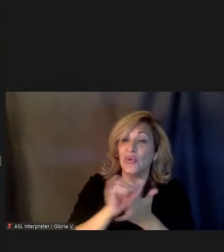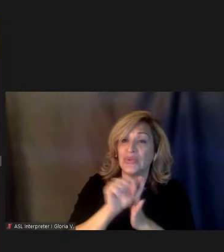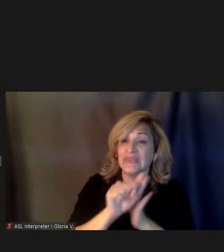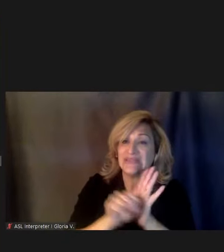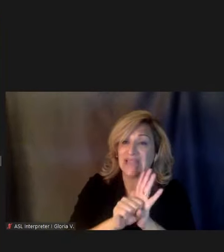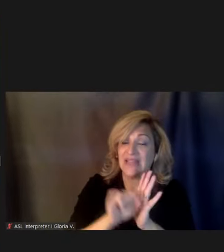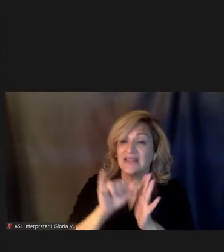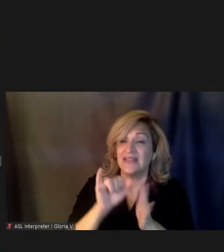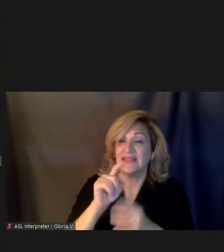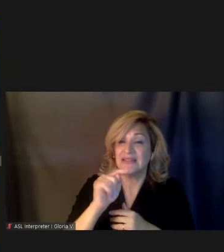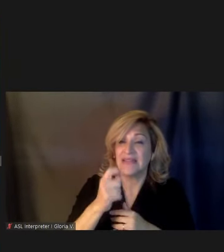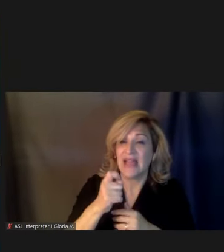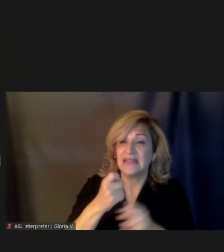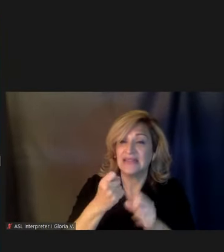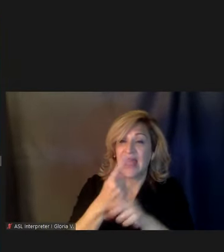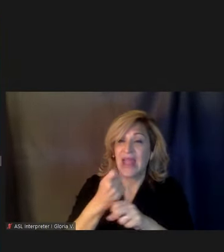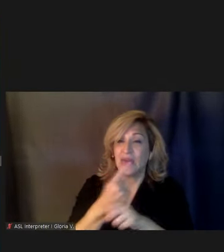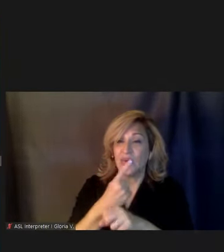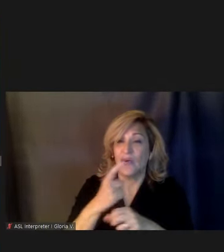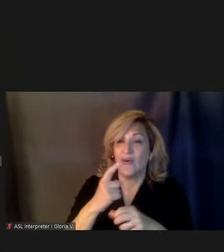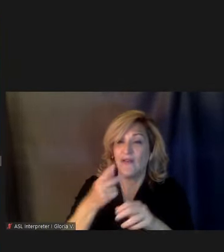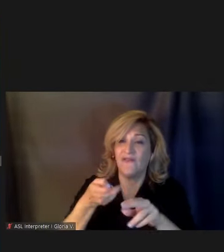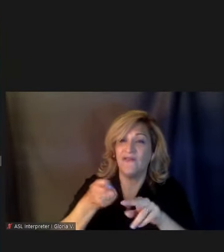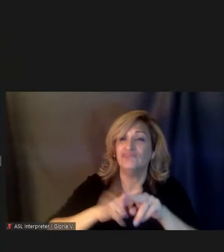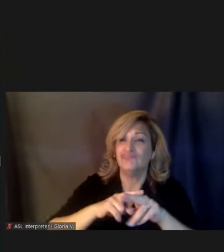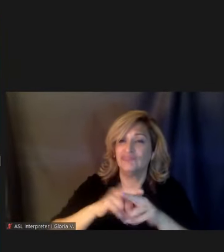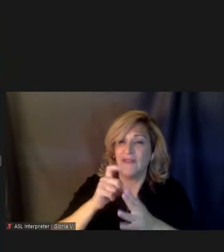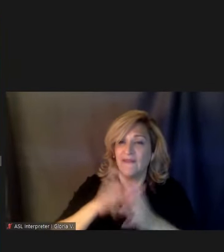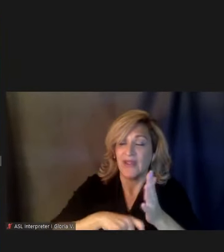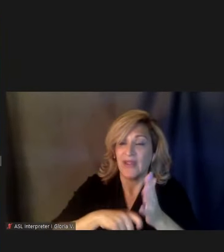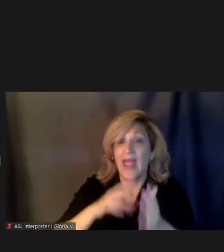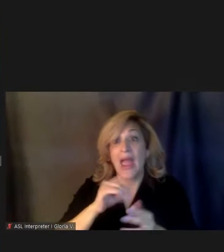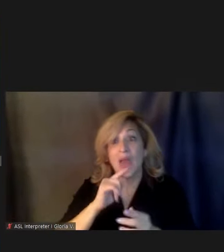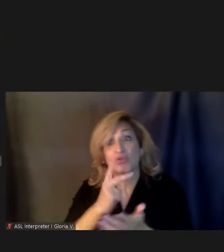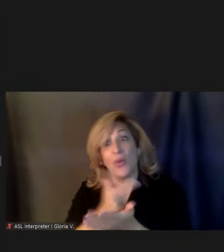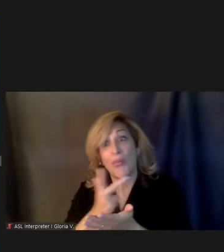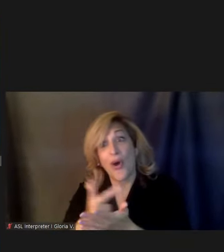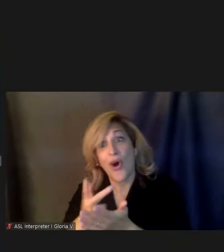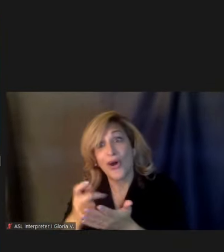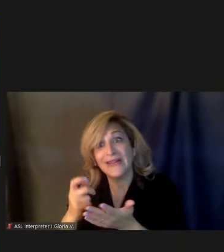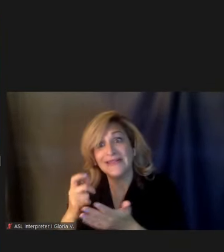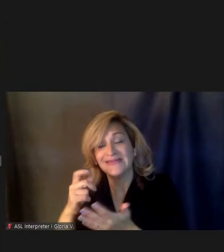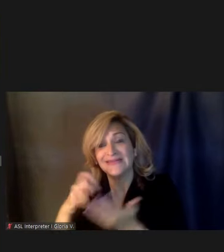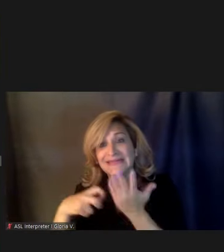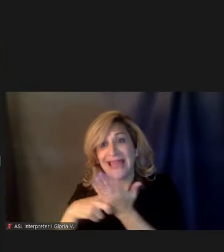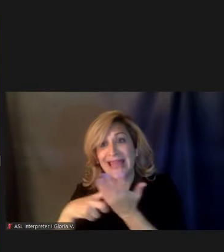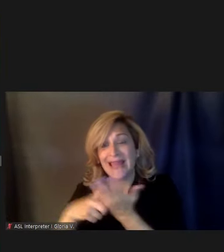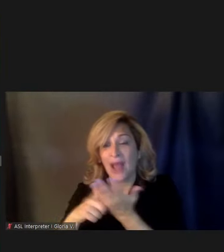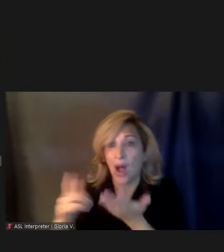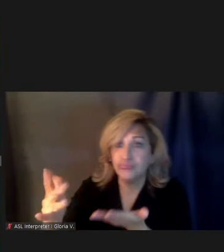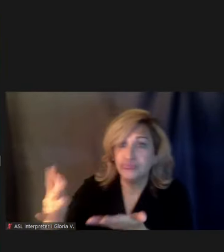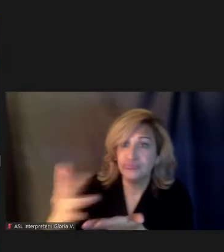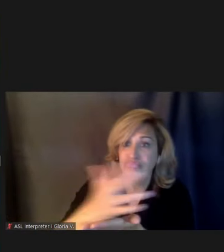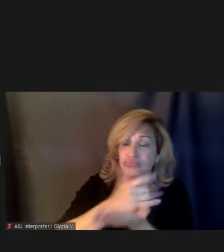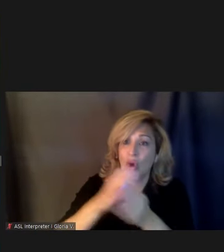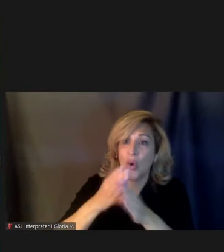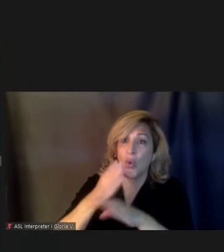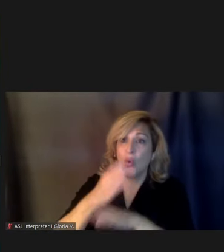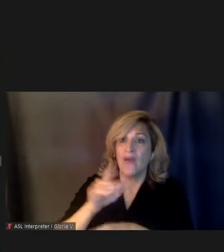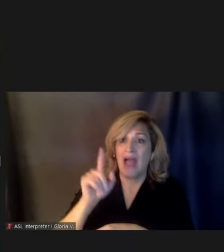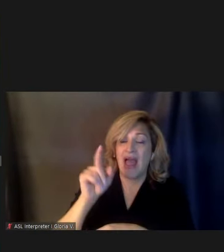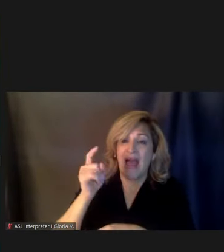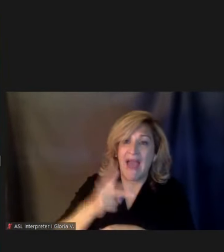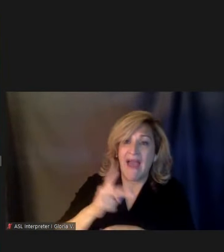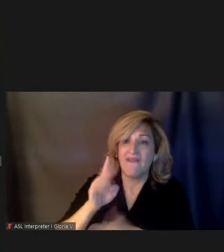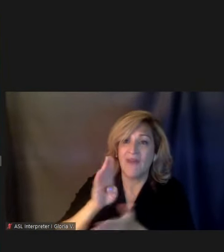$300 annual fee on each commercial vehicle. And we can't forget about the parking tickets, which bring in over $500 million annually to New York City, as